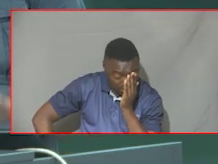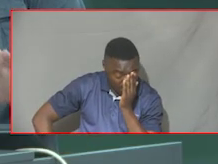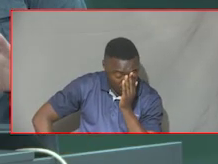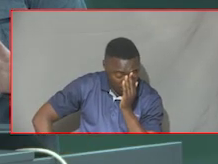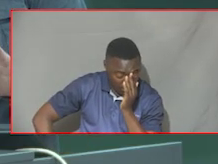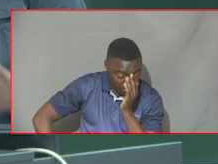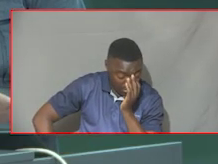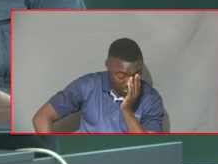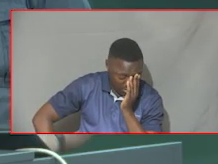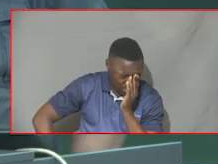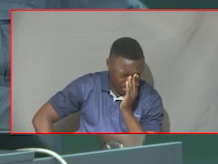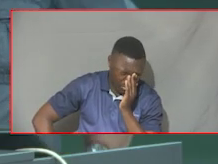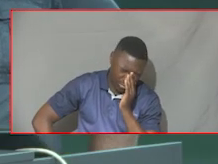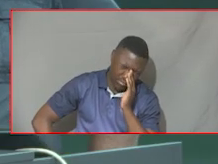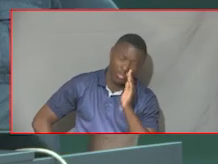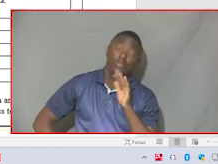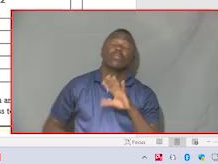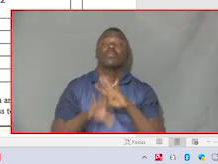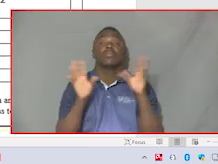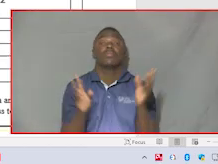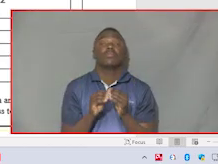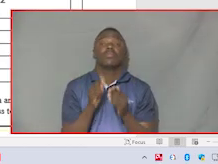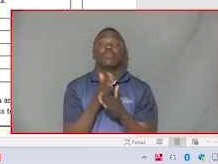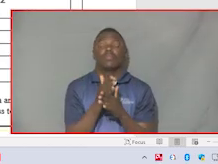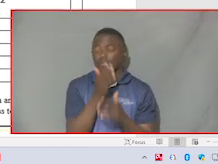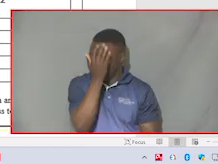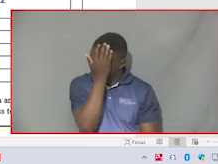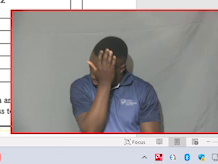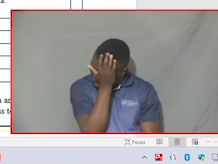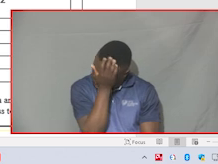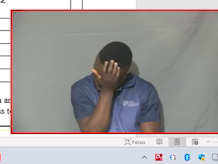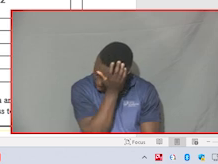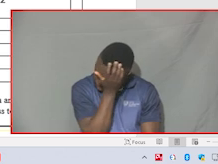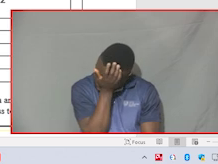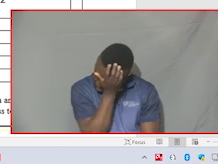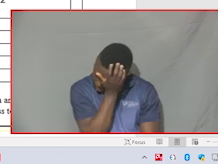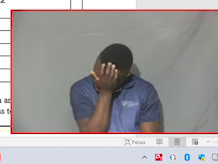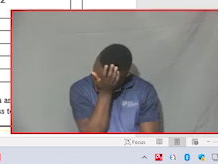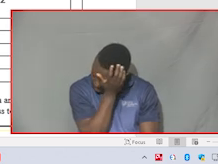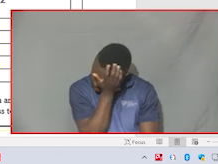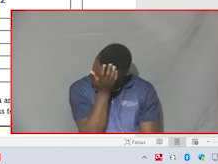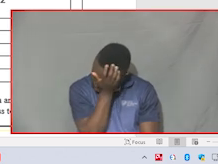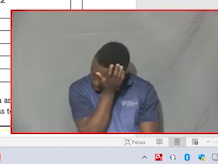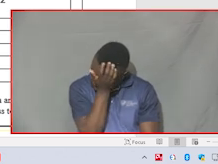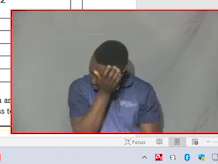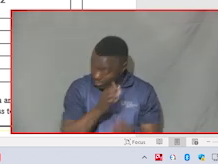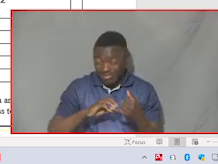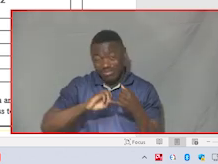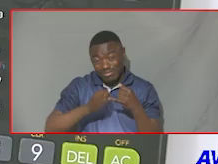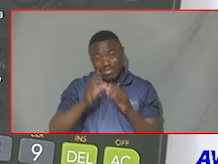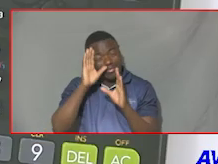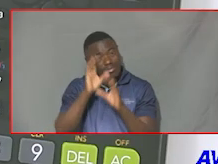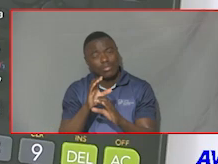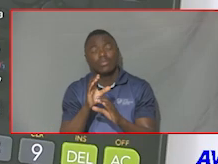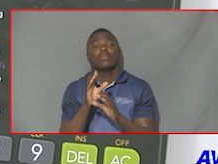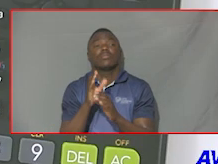So people, that is the scope of the work. So I'm sure that if you really put a lot of effort into it, that